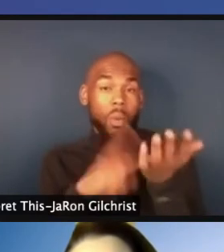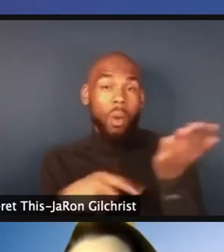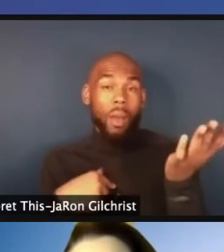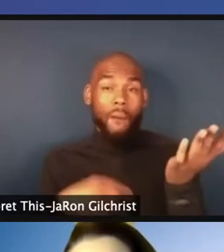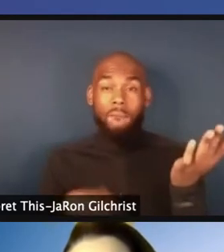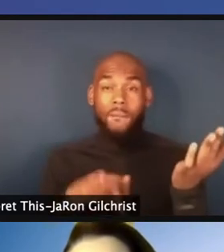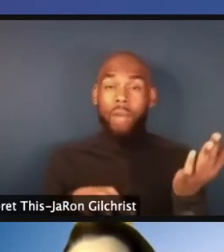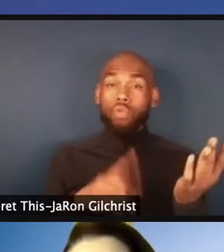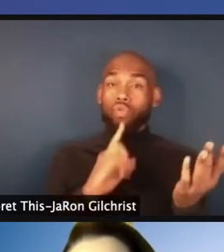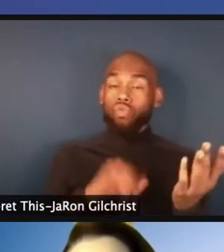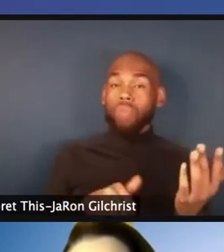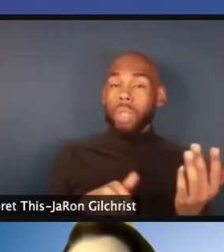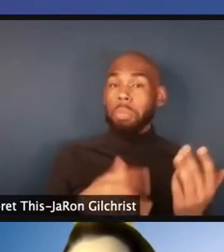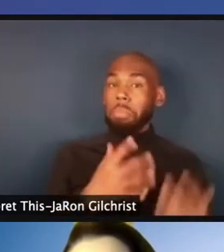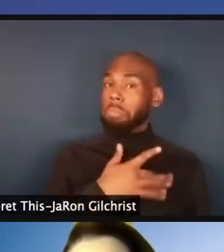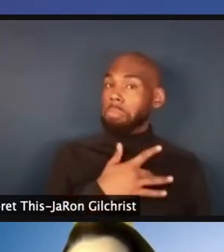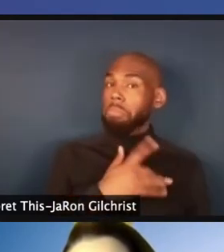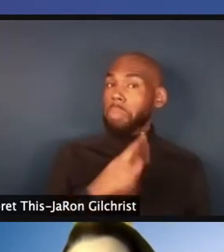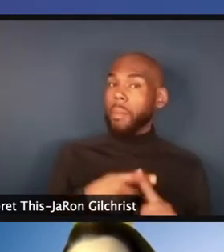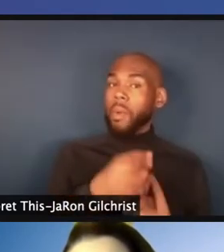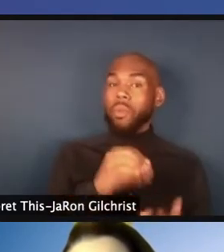it is both a high level